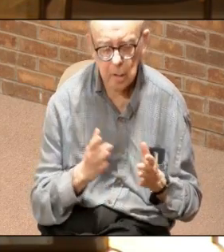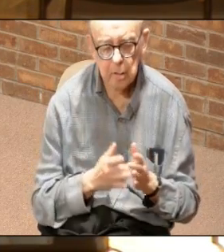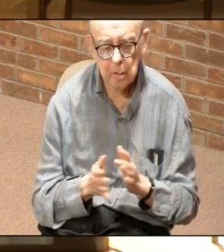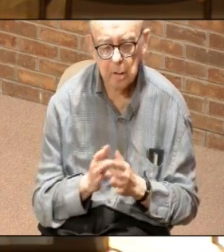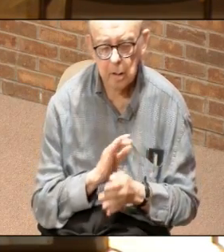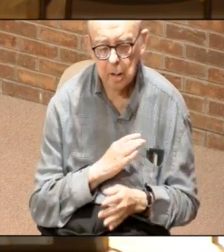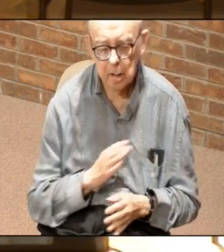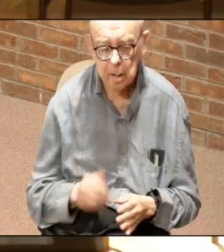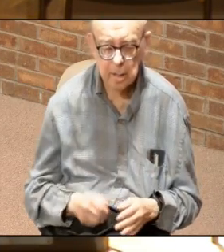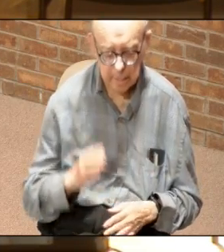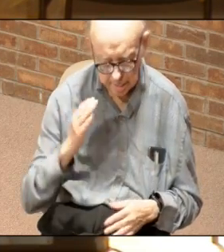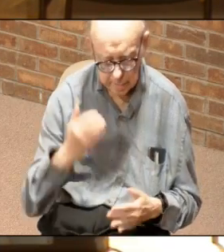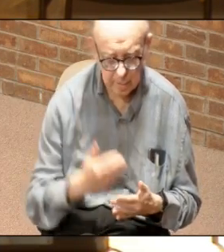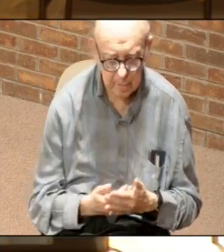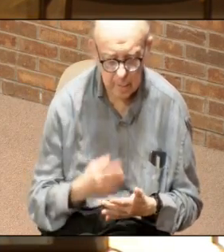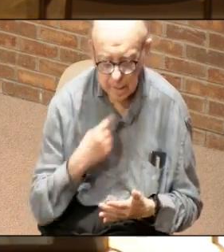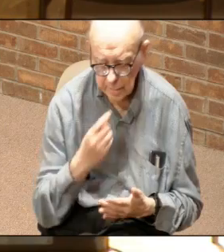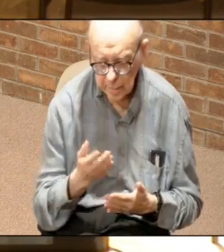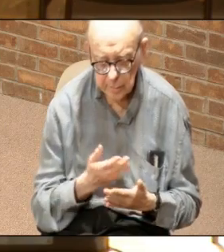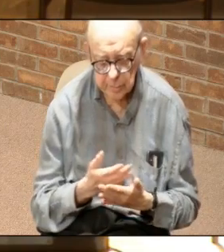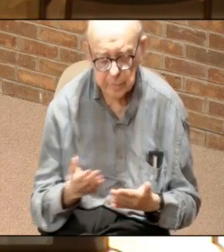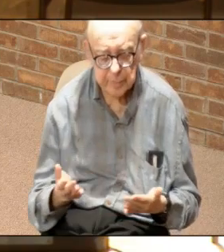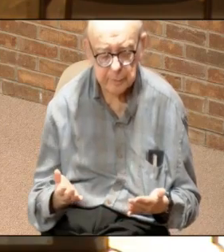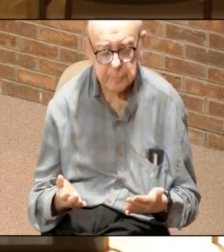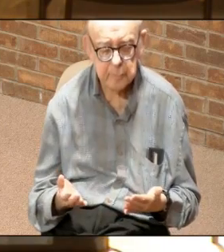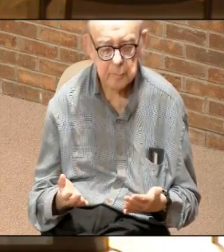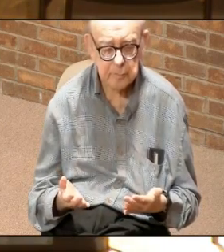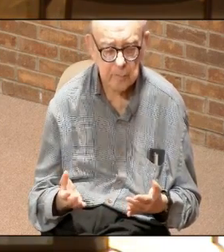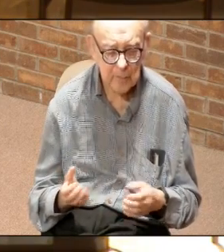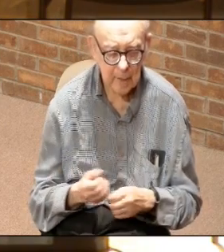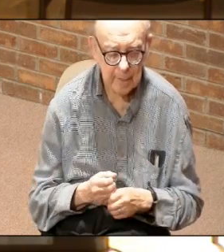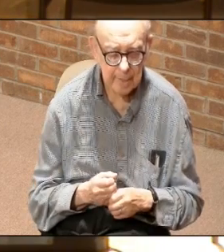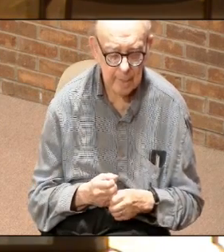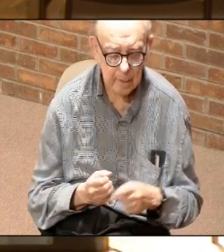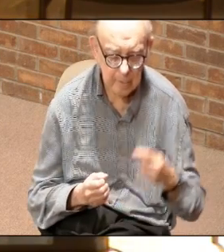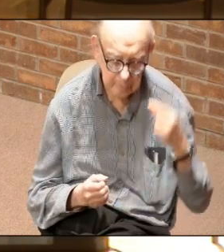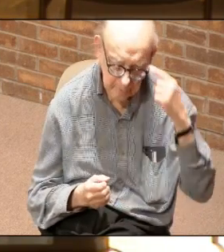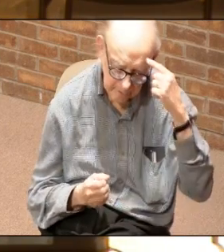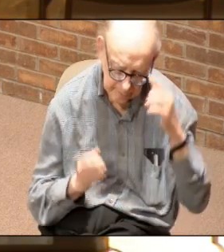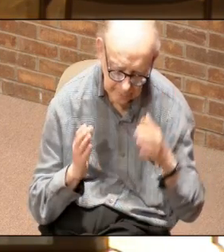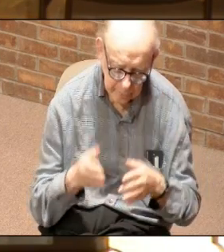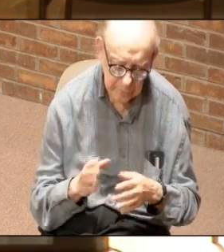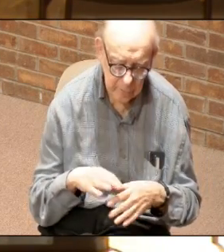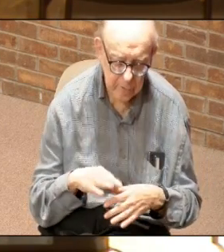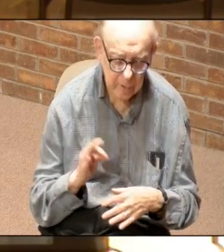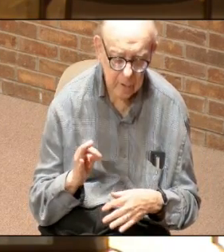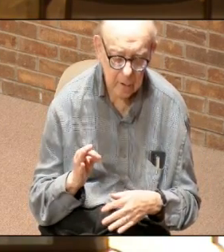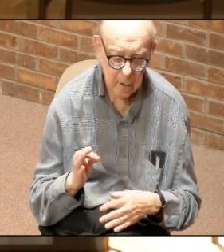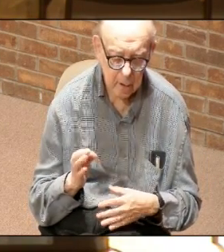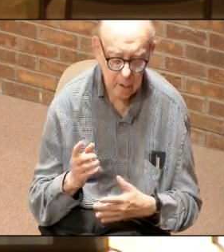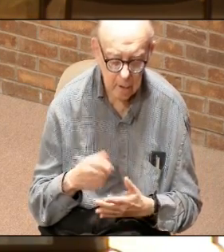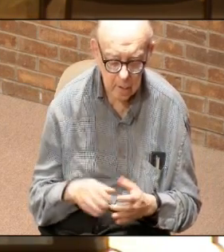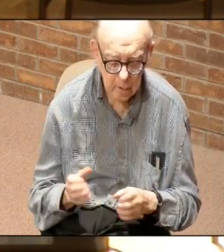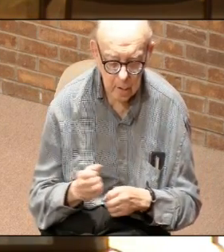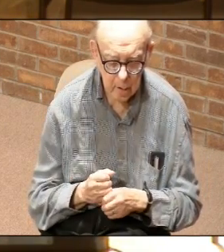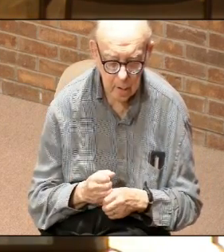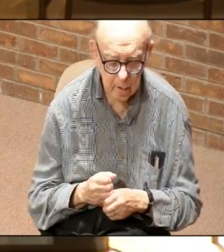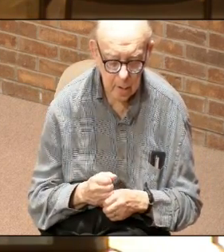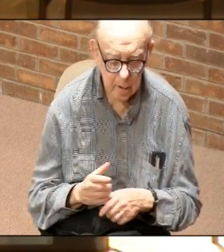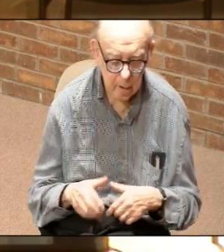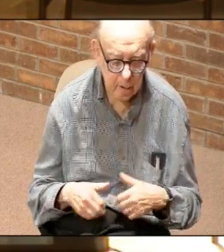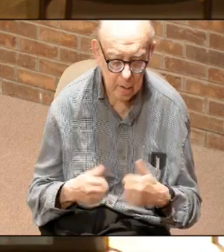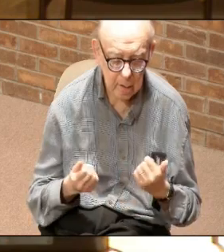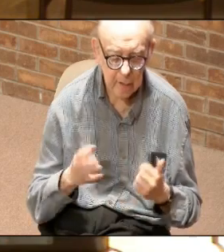Jesus Christ, his Son, may I say this to you, you get the mindset of the Spirit, and what you get is